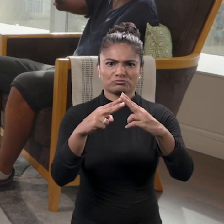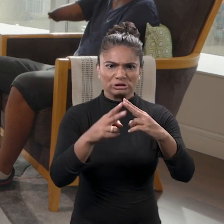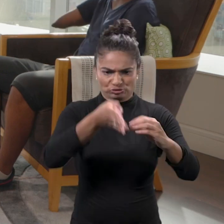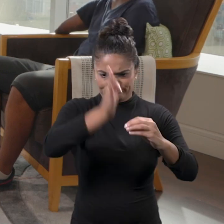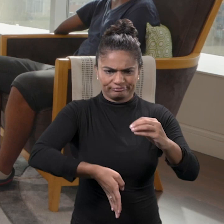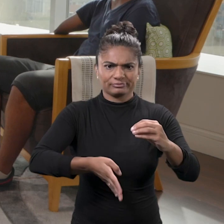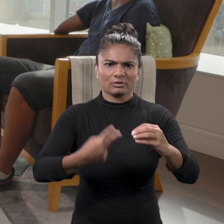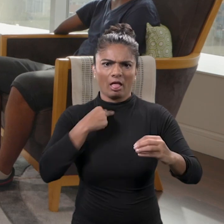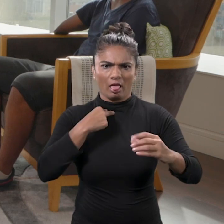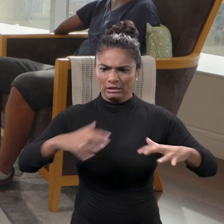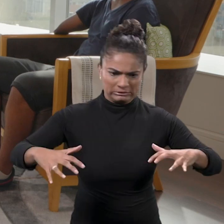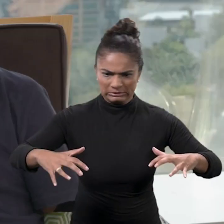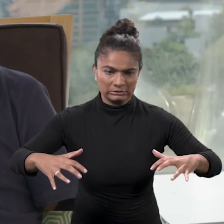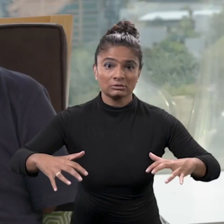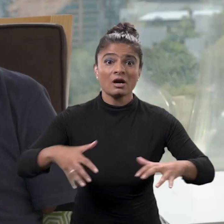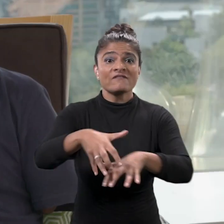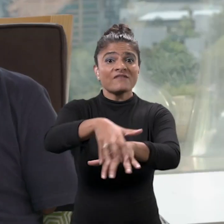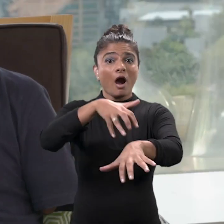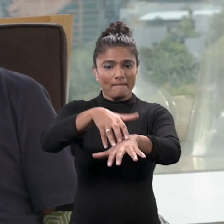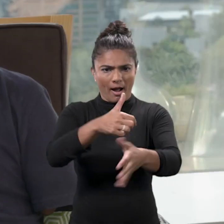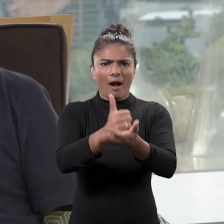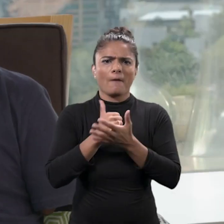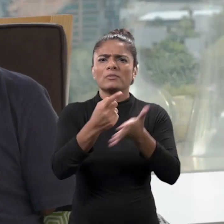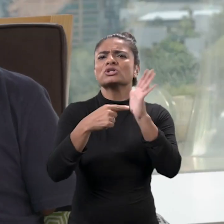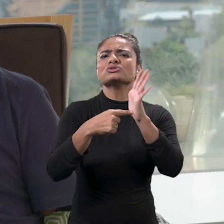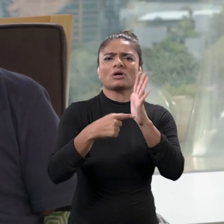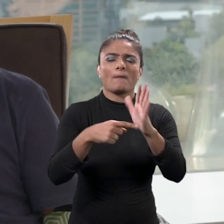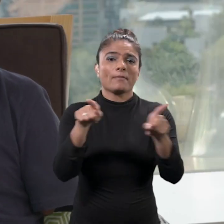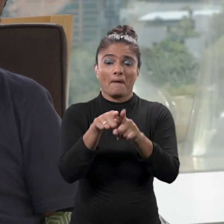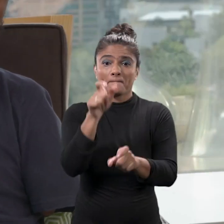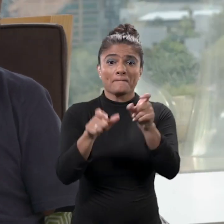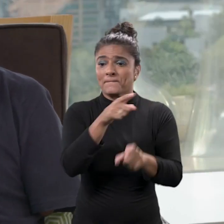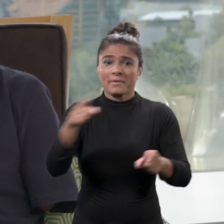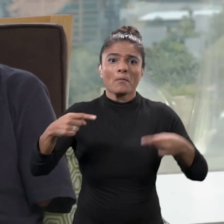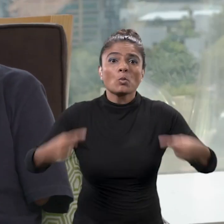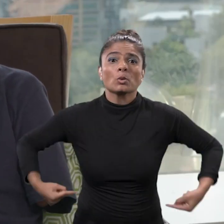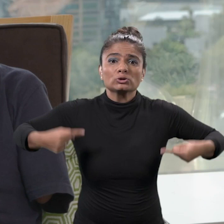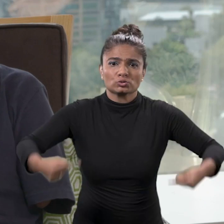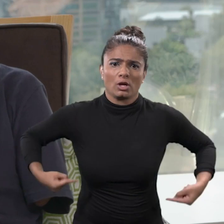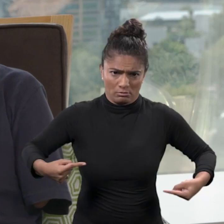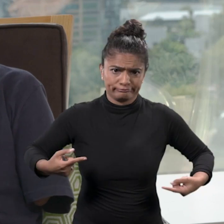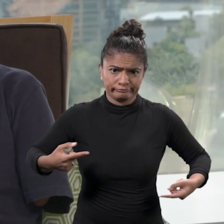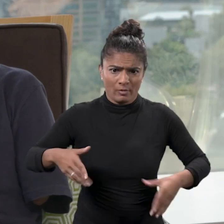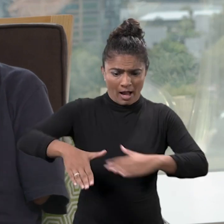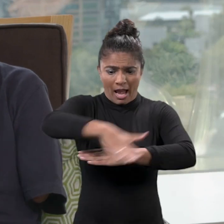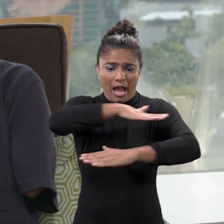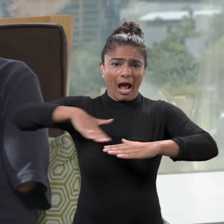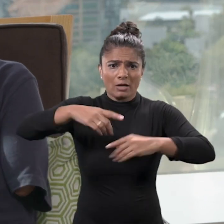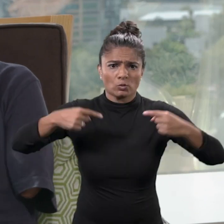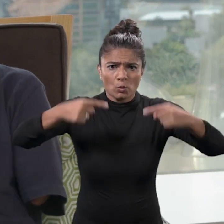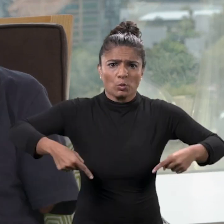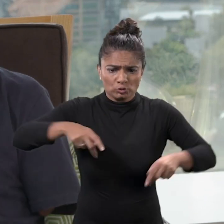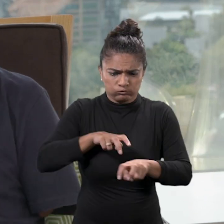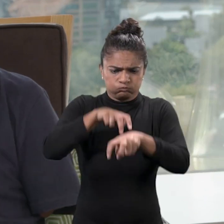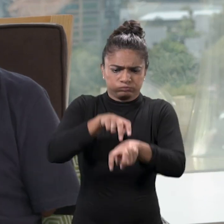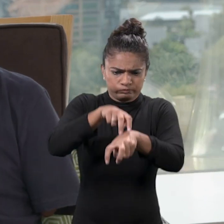the gap, especially with farming, because now you're looking at land and some people on wheelchairs won't be able to work that land and, be on the